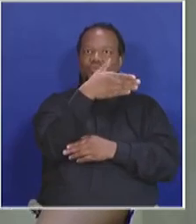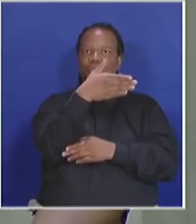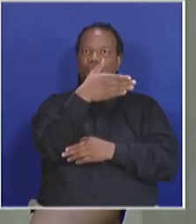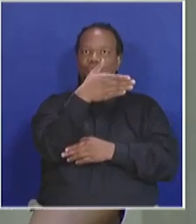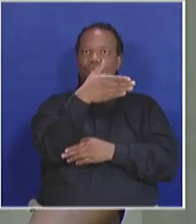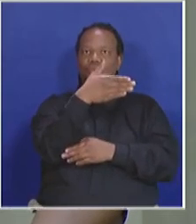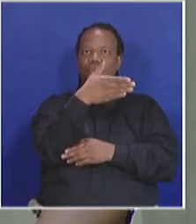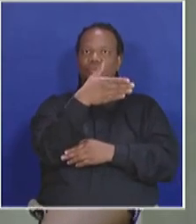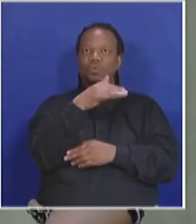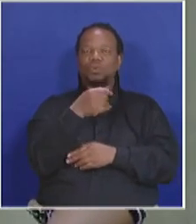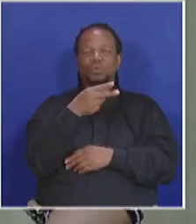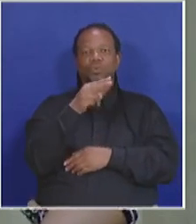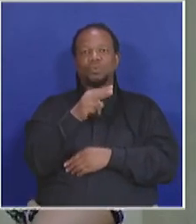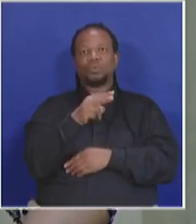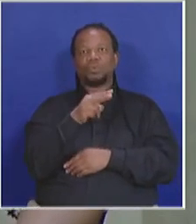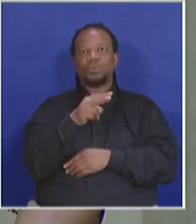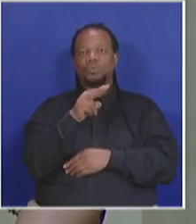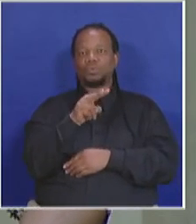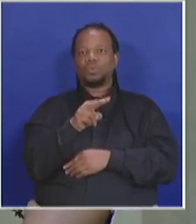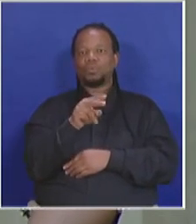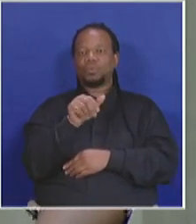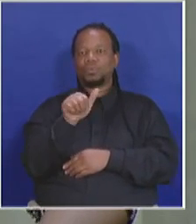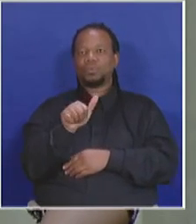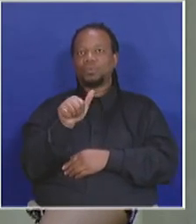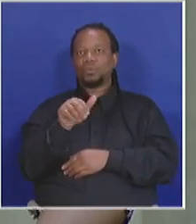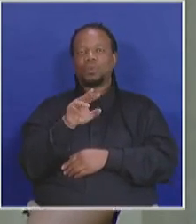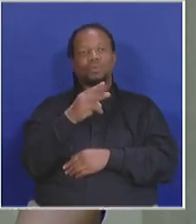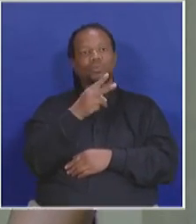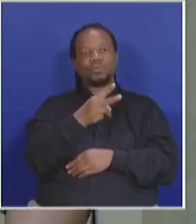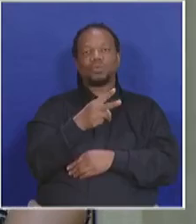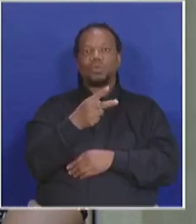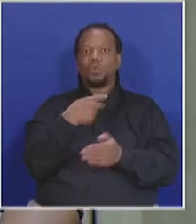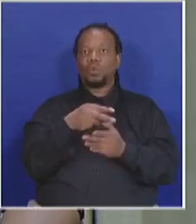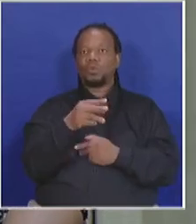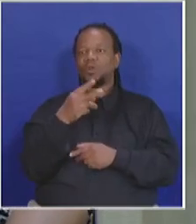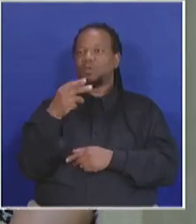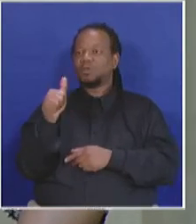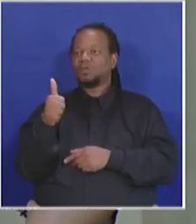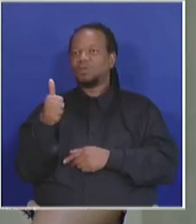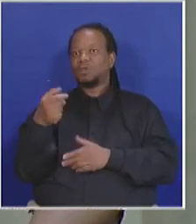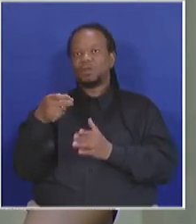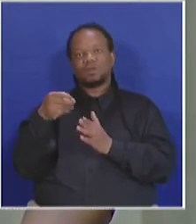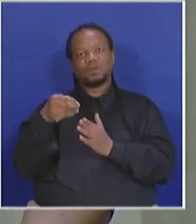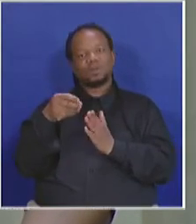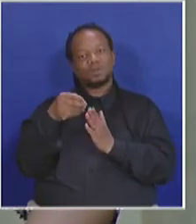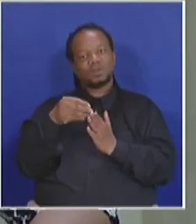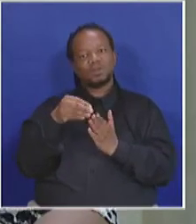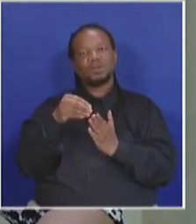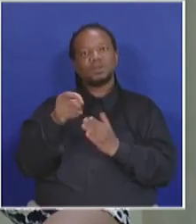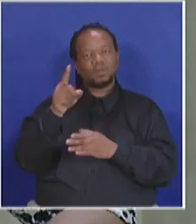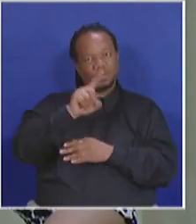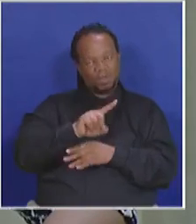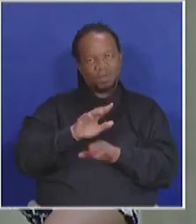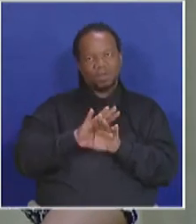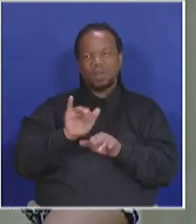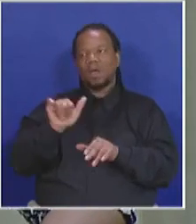took six weeks to register it. The second one, we took 6 days, and we're going to be registering others, I think 6 before the end